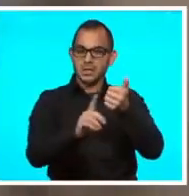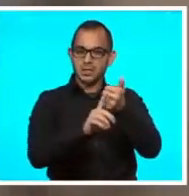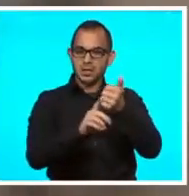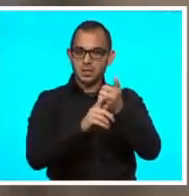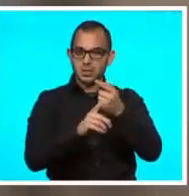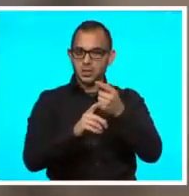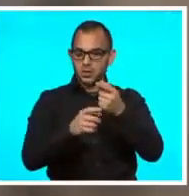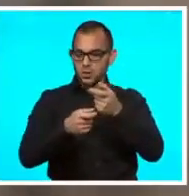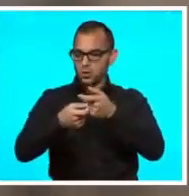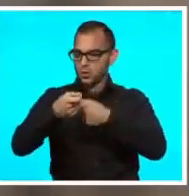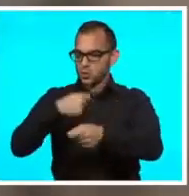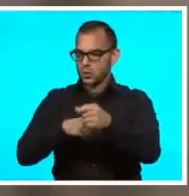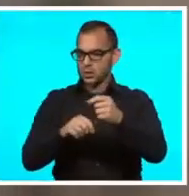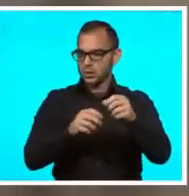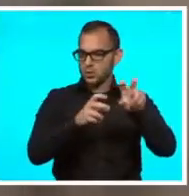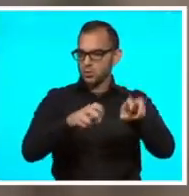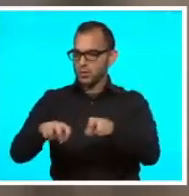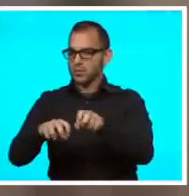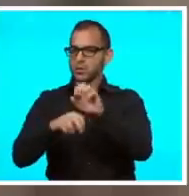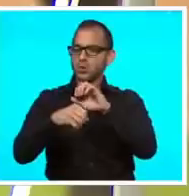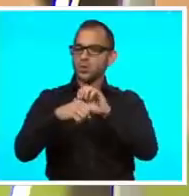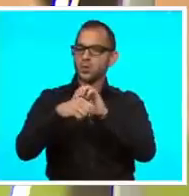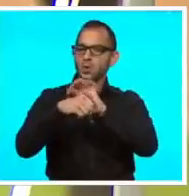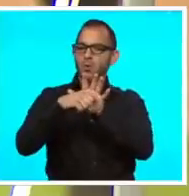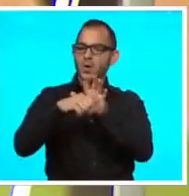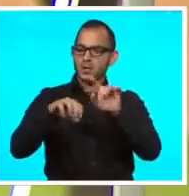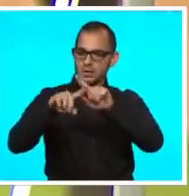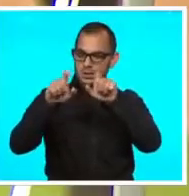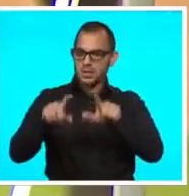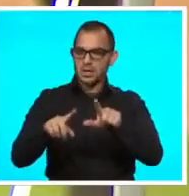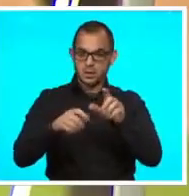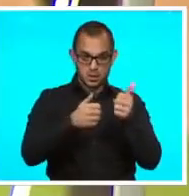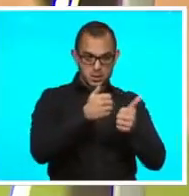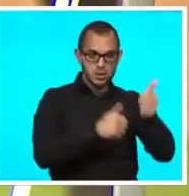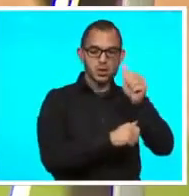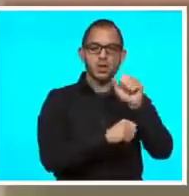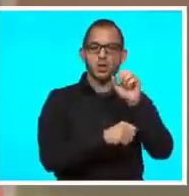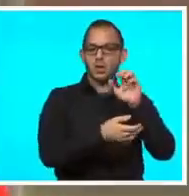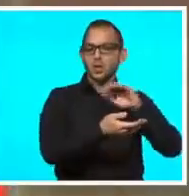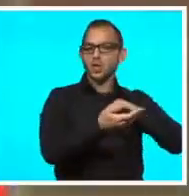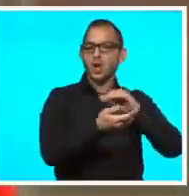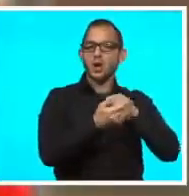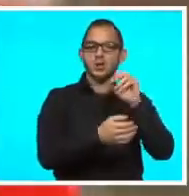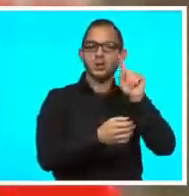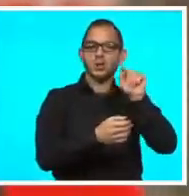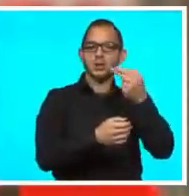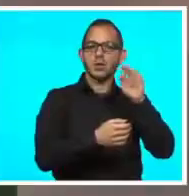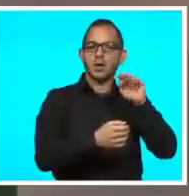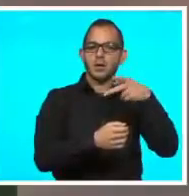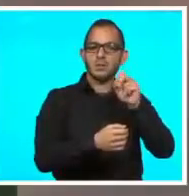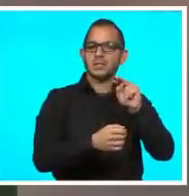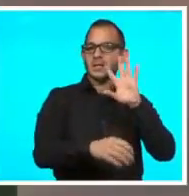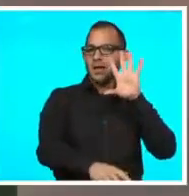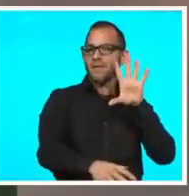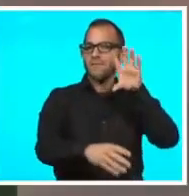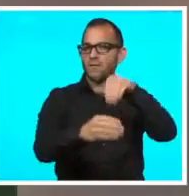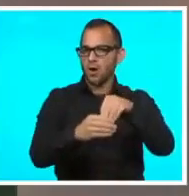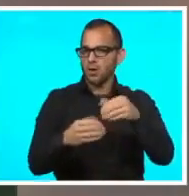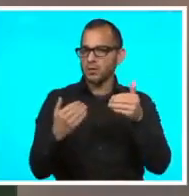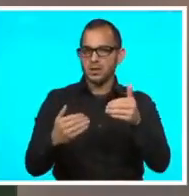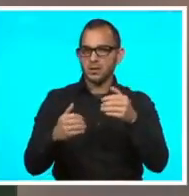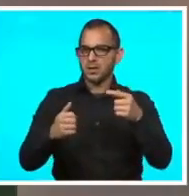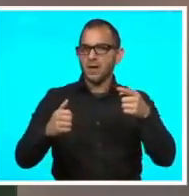should make the switch to coronavirus testing 2 weeks ago, Dr. Thomas says he was immediately on board. This is the